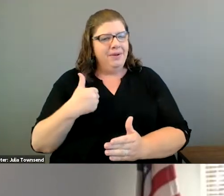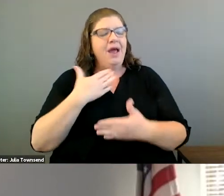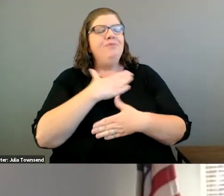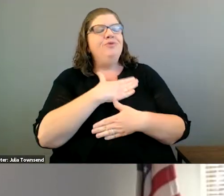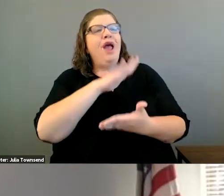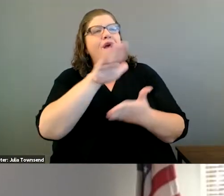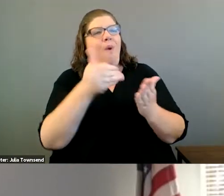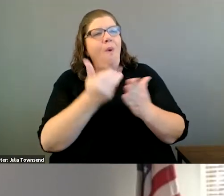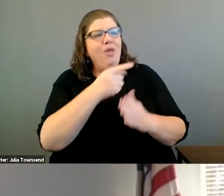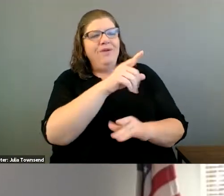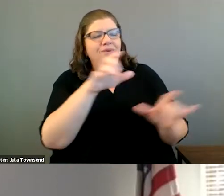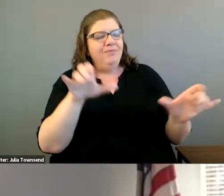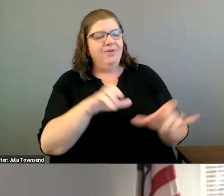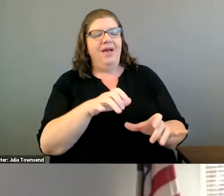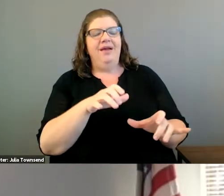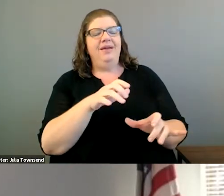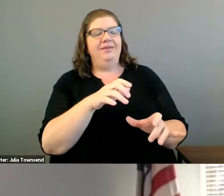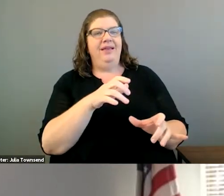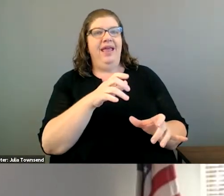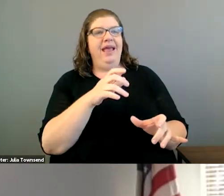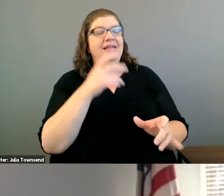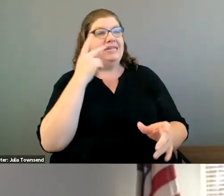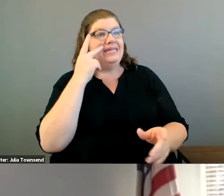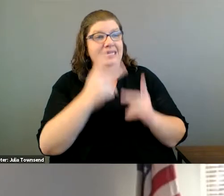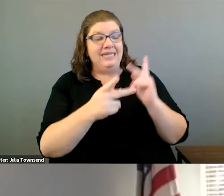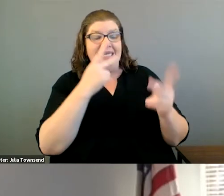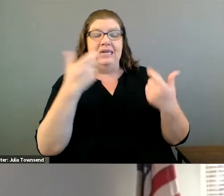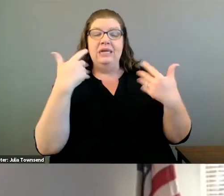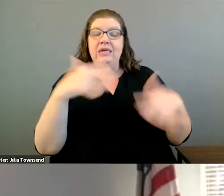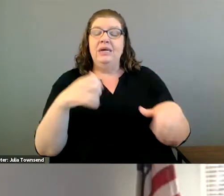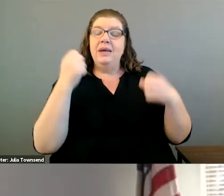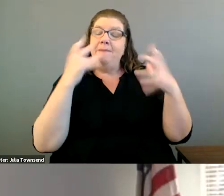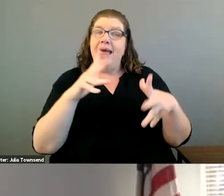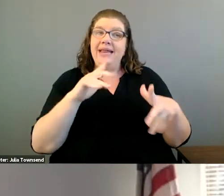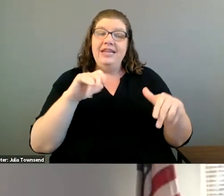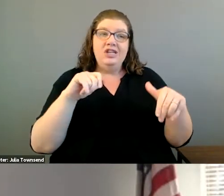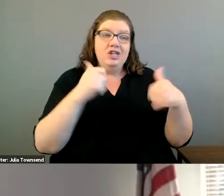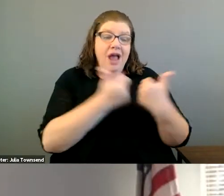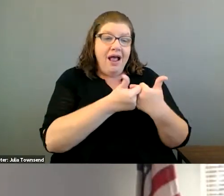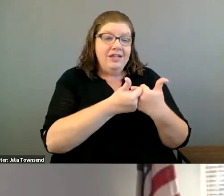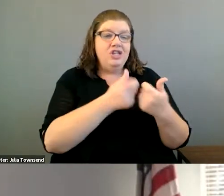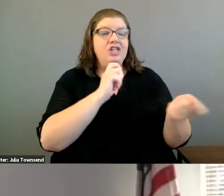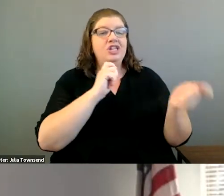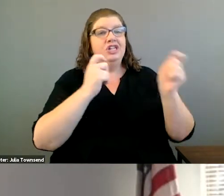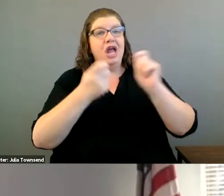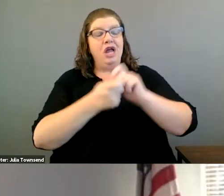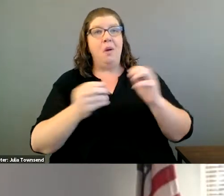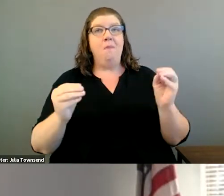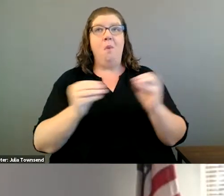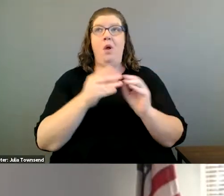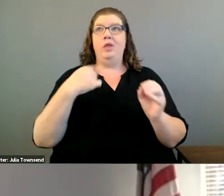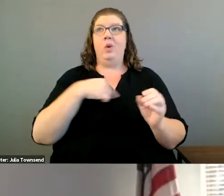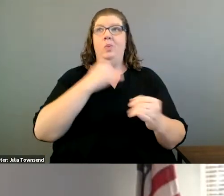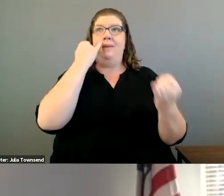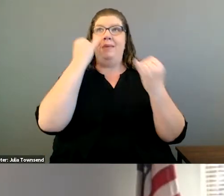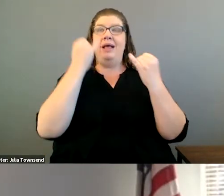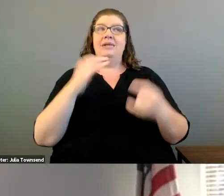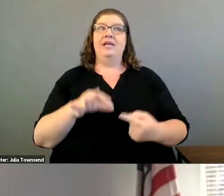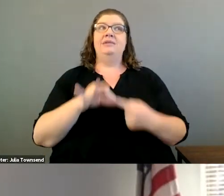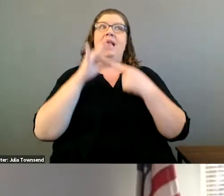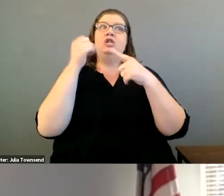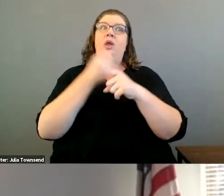you've done, and have seen that there are many challenges and changes, even more than we could have imagined, especially with